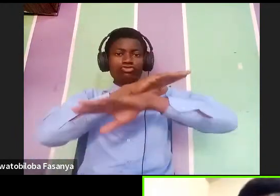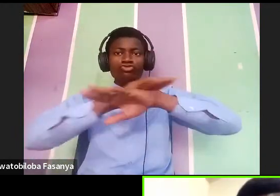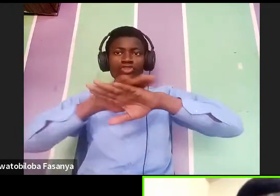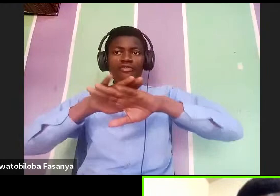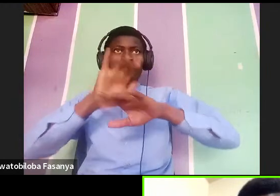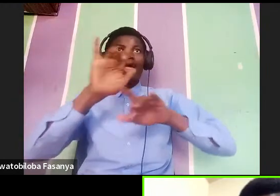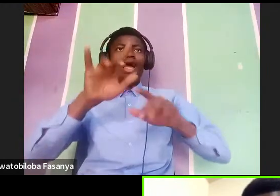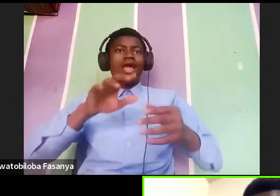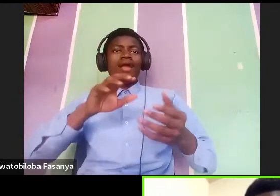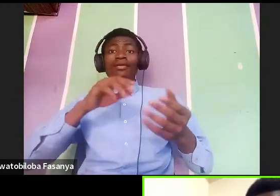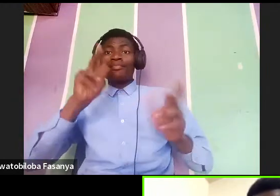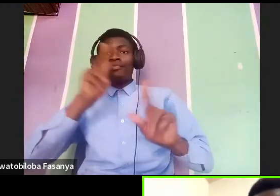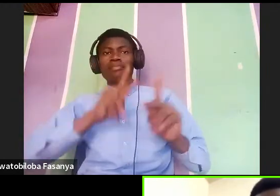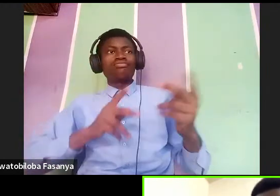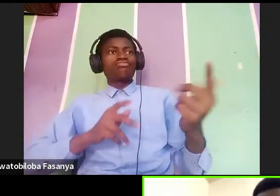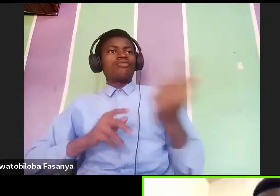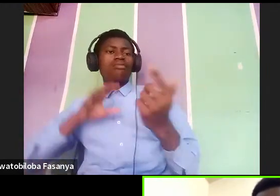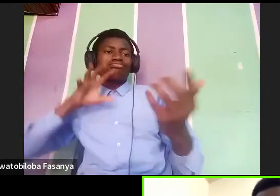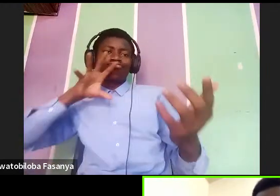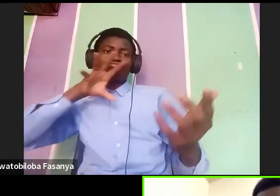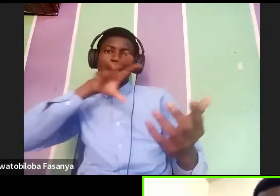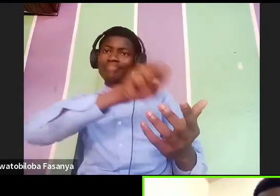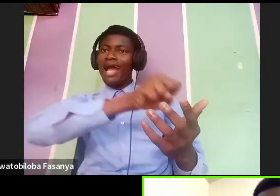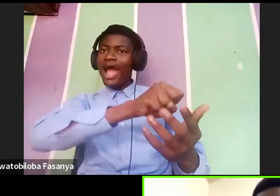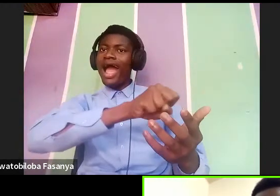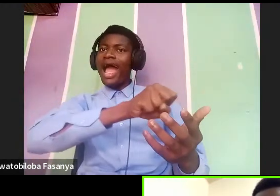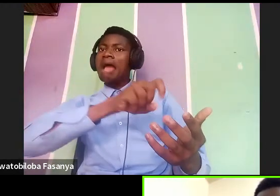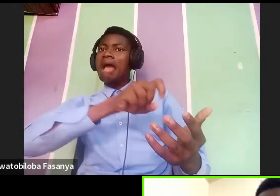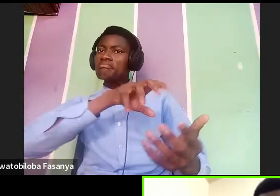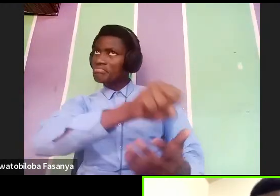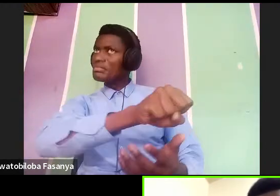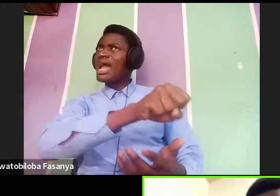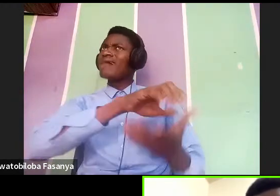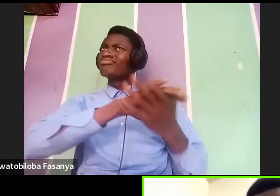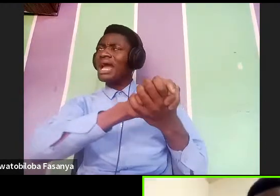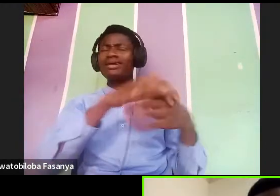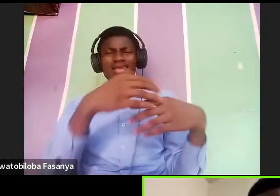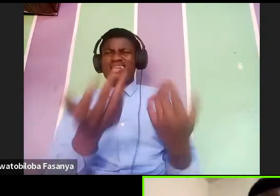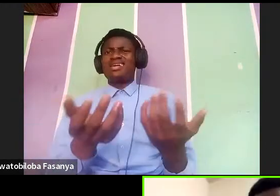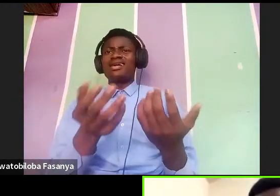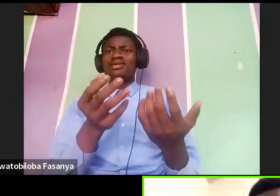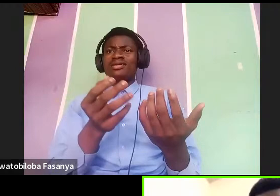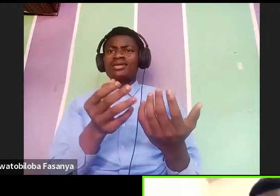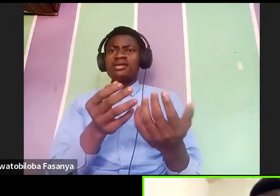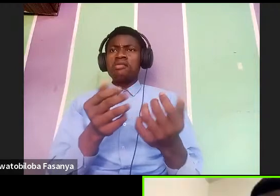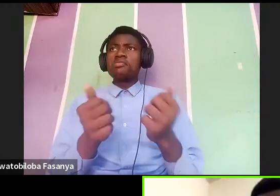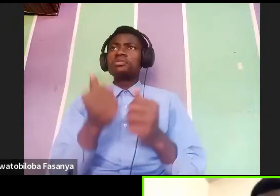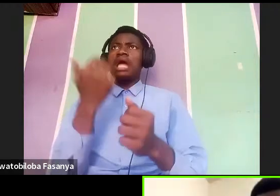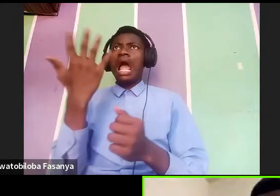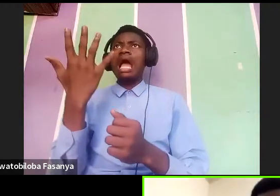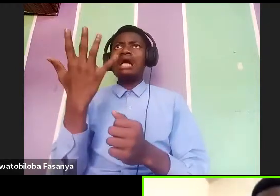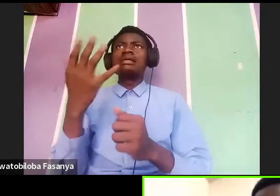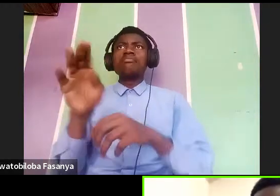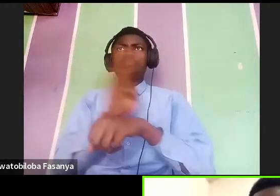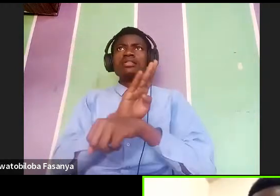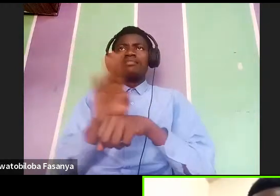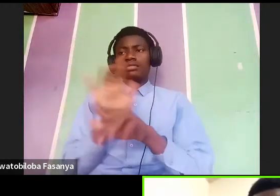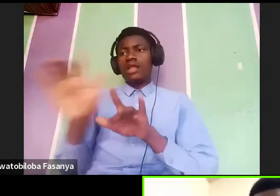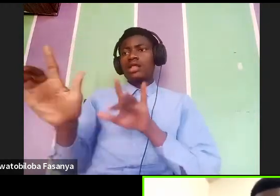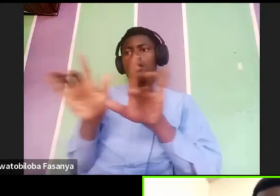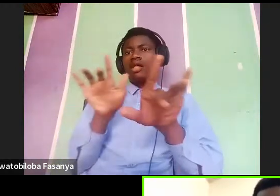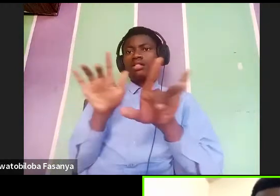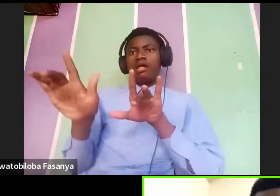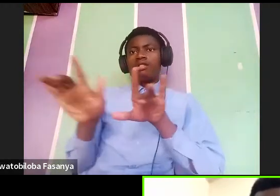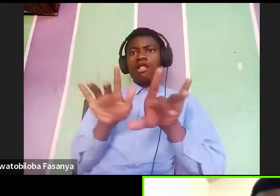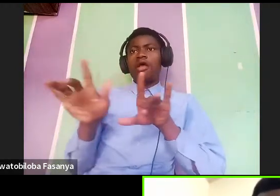with people. You can imagine, on a regular day, if you're on the streets, in 1 hour, you